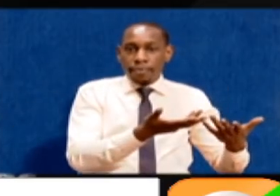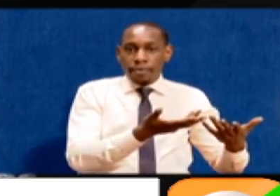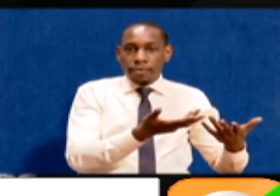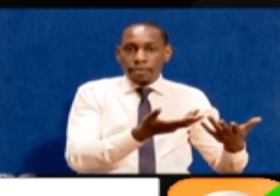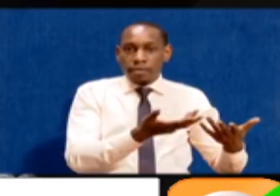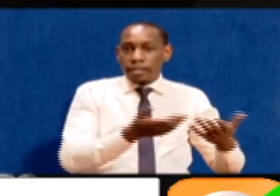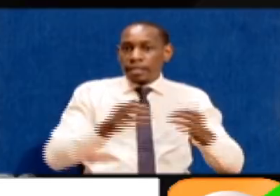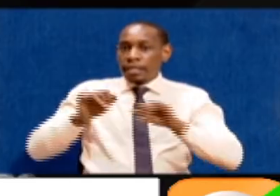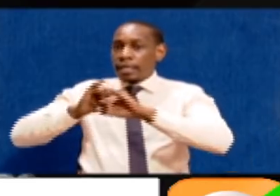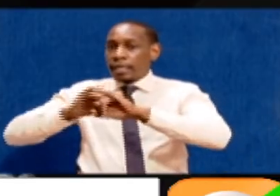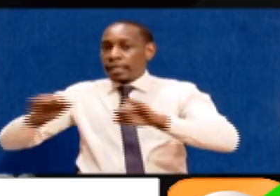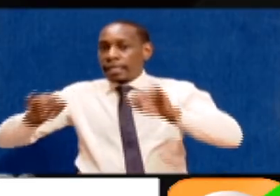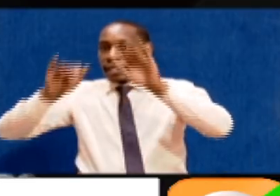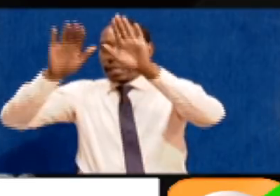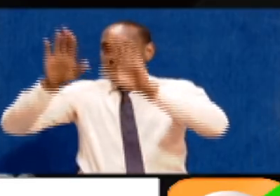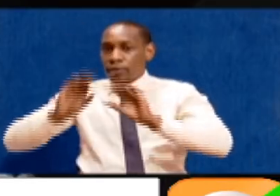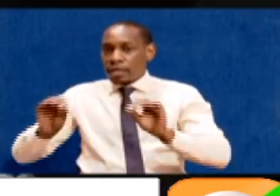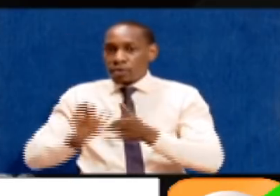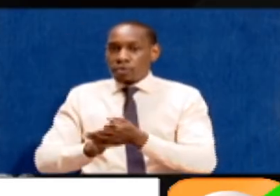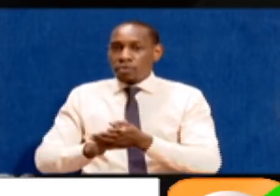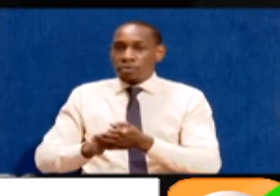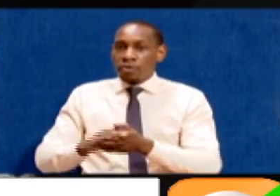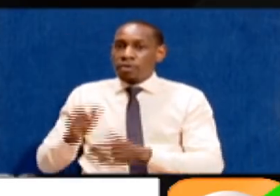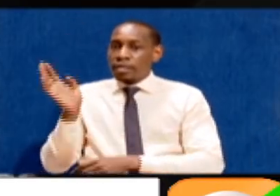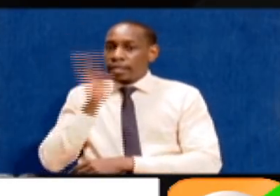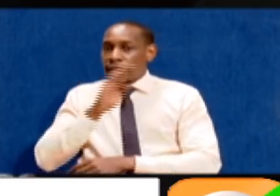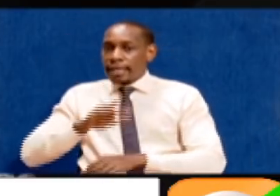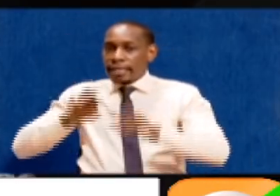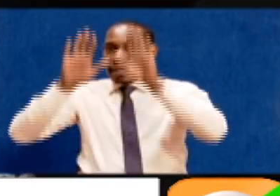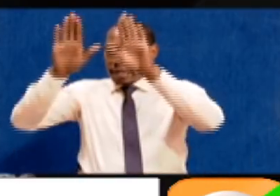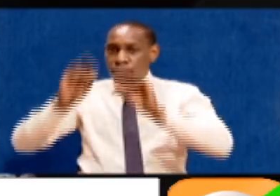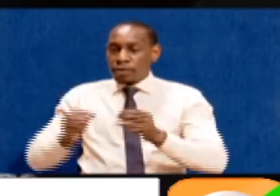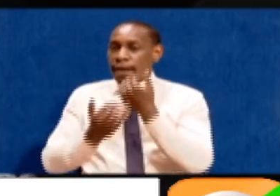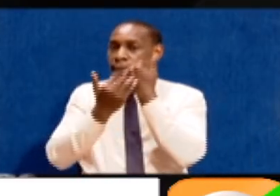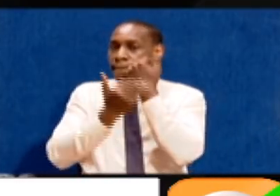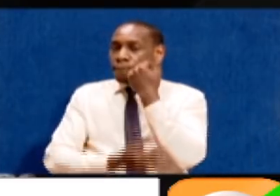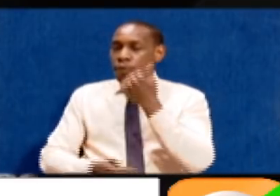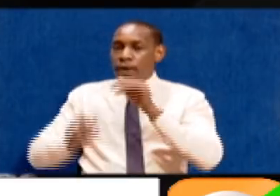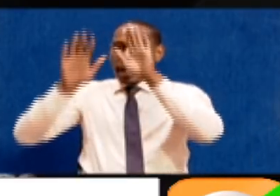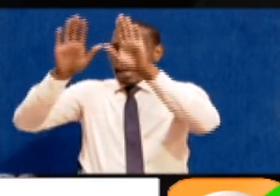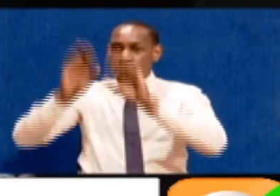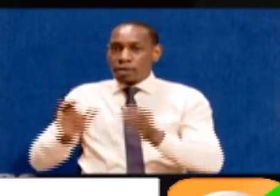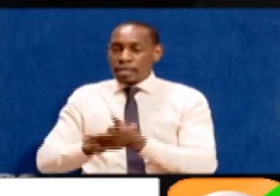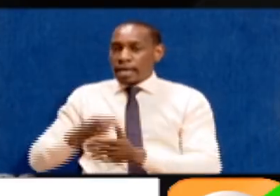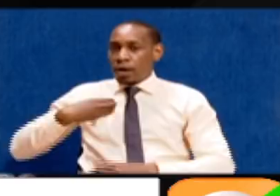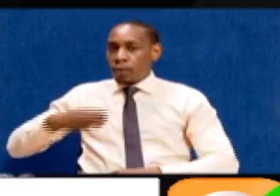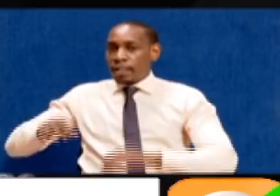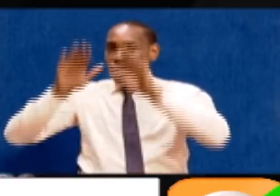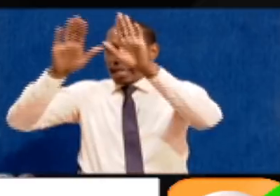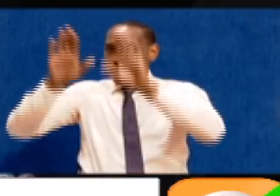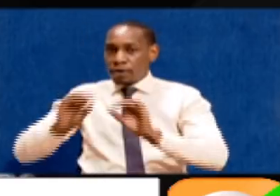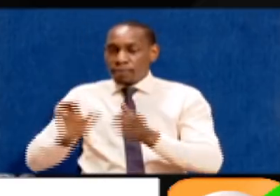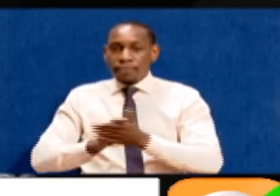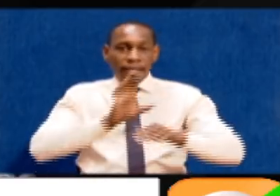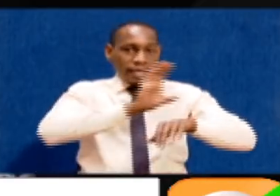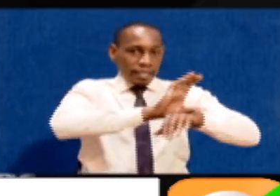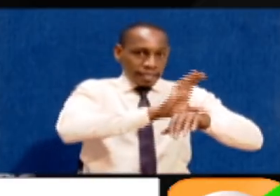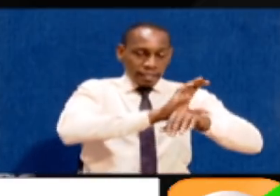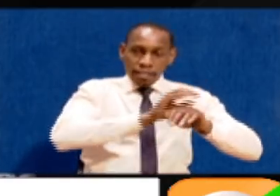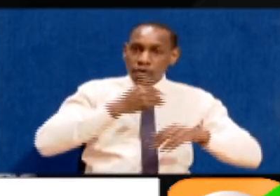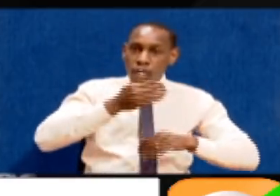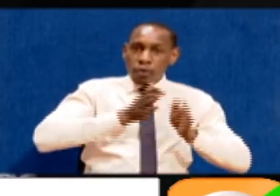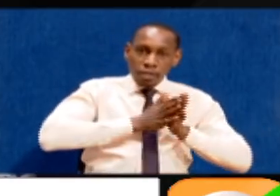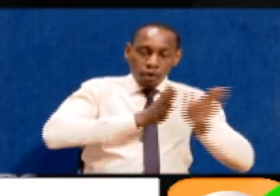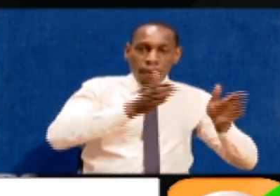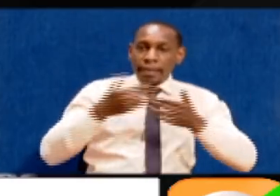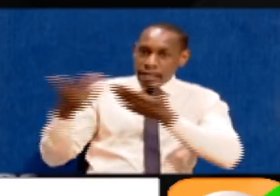matter how clean, how dirty, how rich, how poor they may be, the church doors are open,